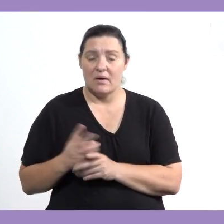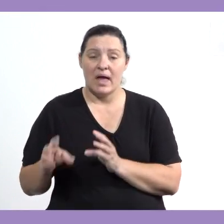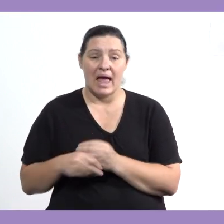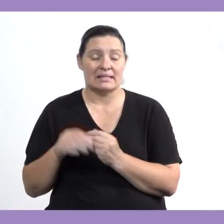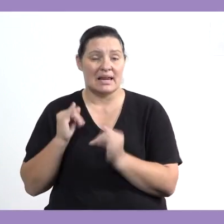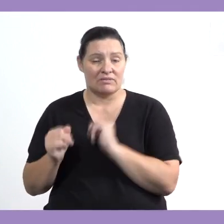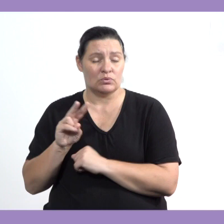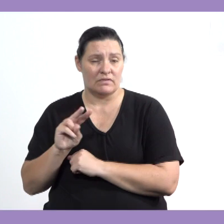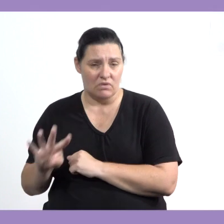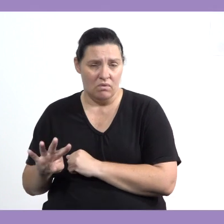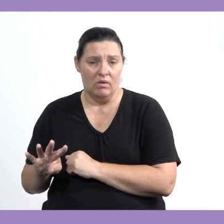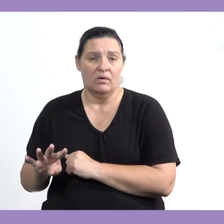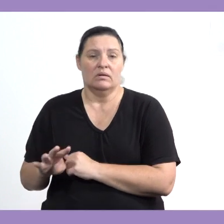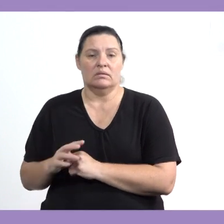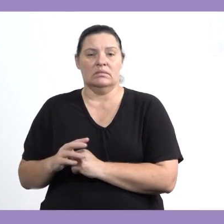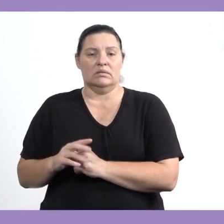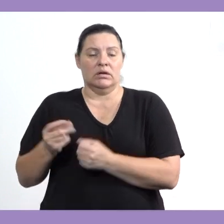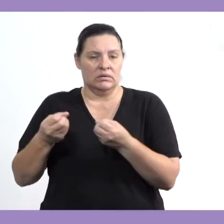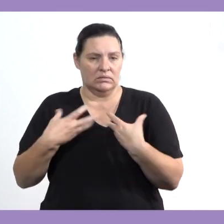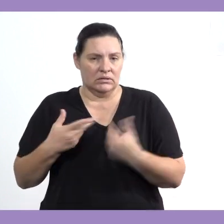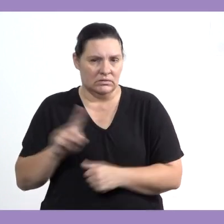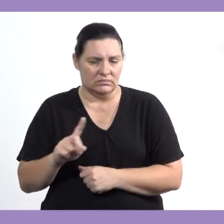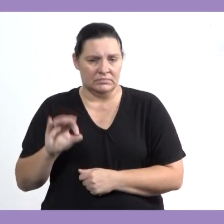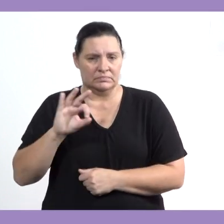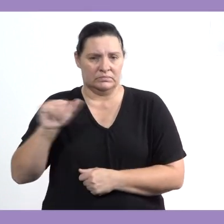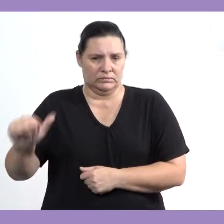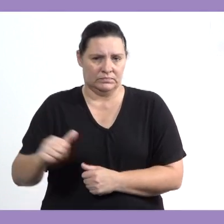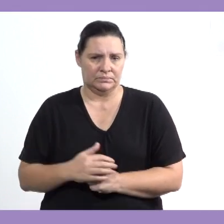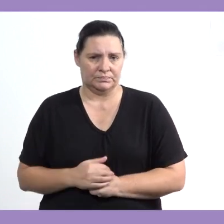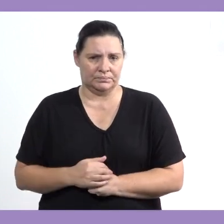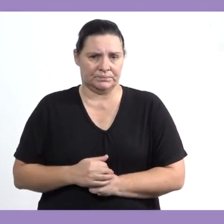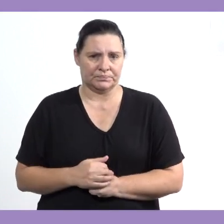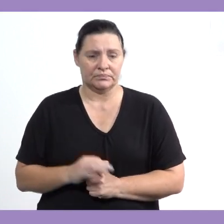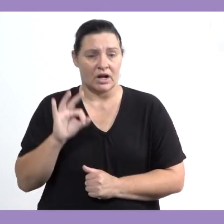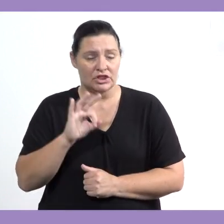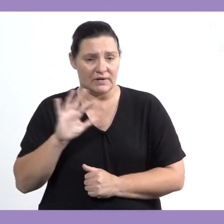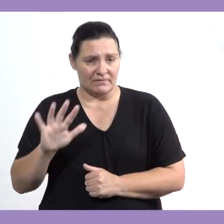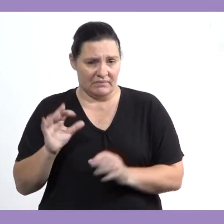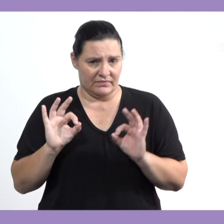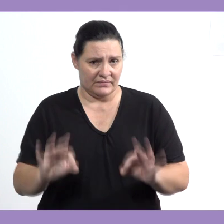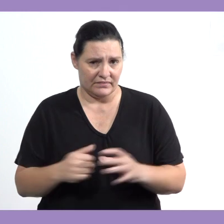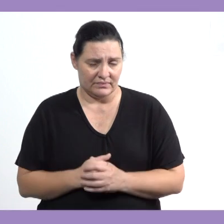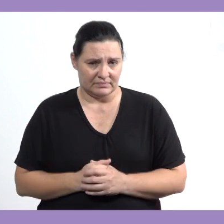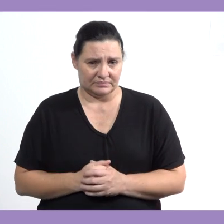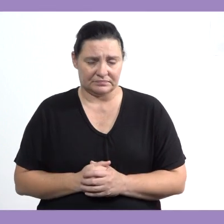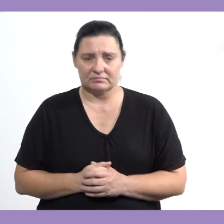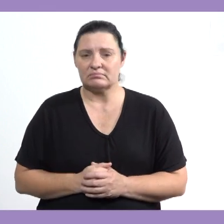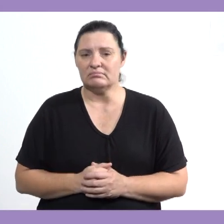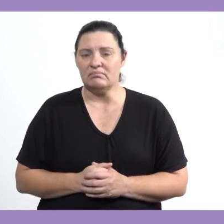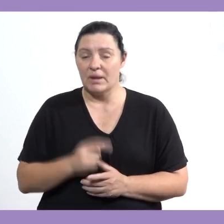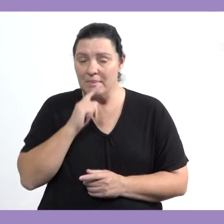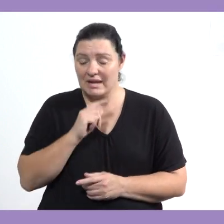And if we add 11 to 24, what is that going to give us? If you are thinking of 35, then you are